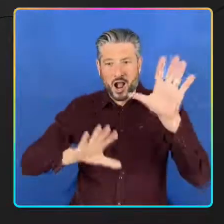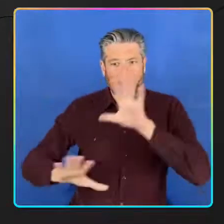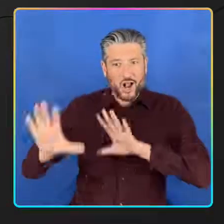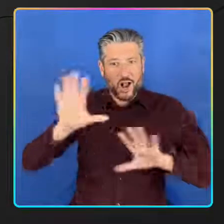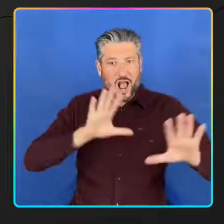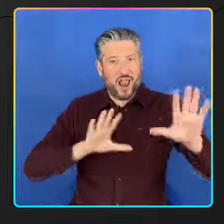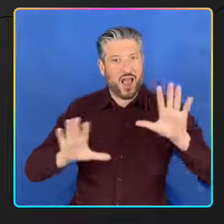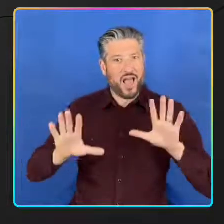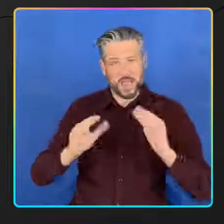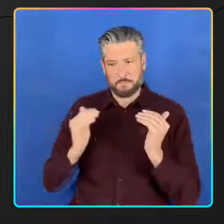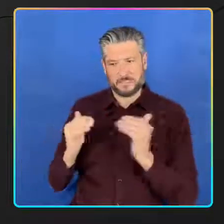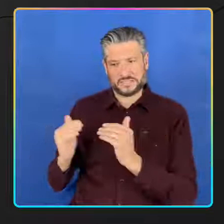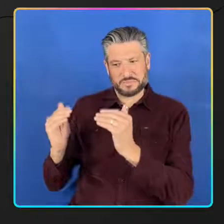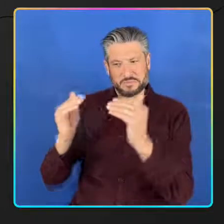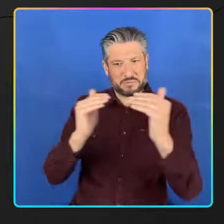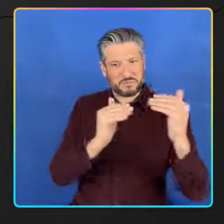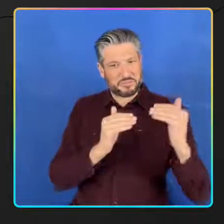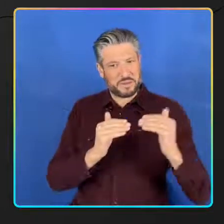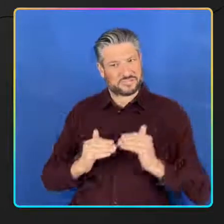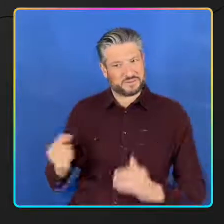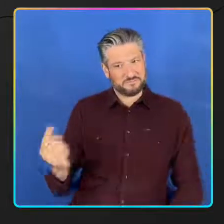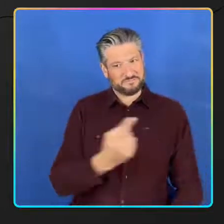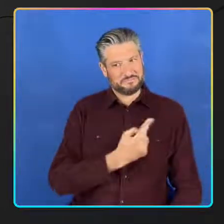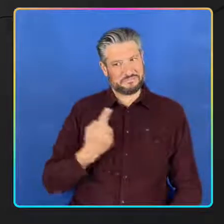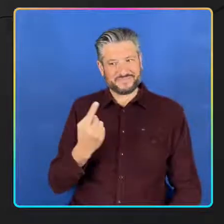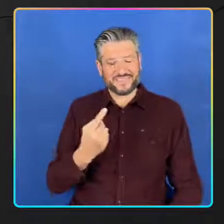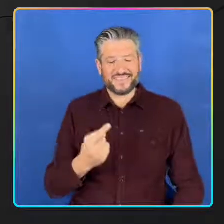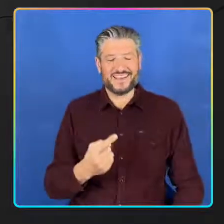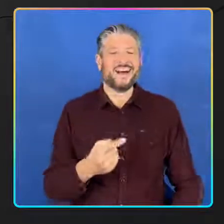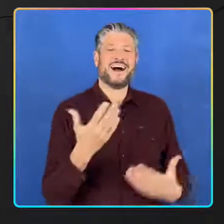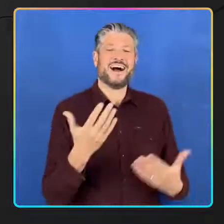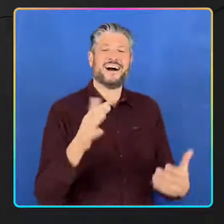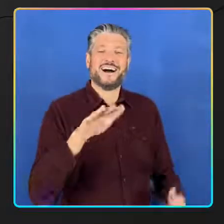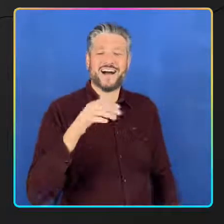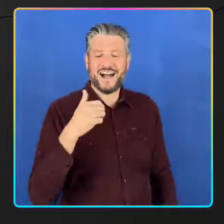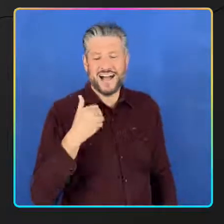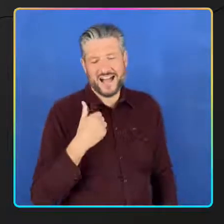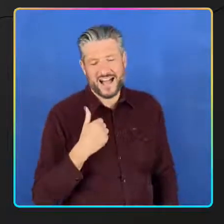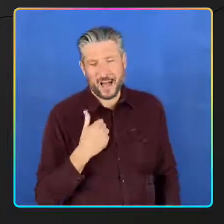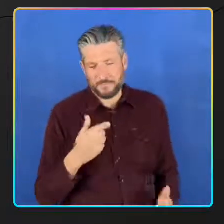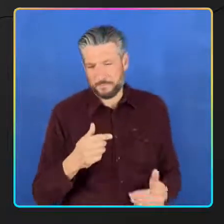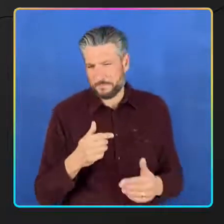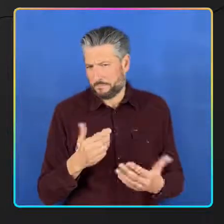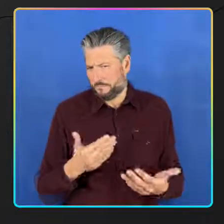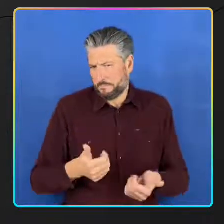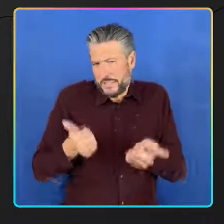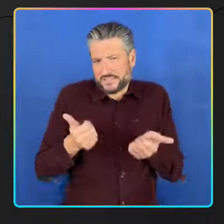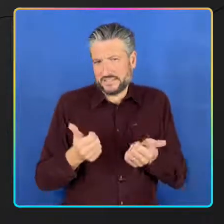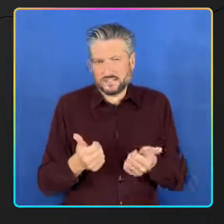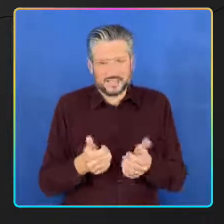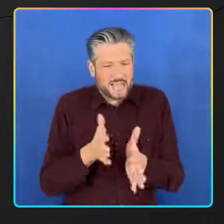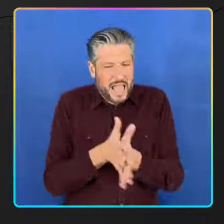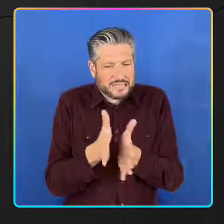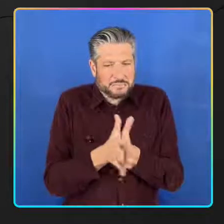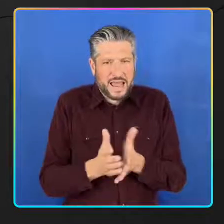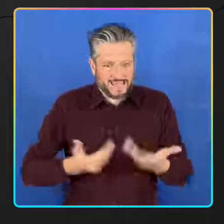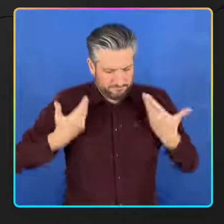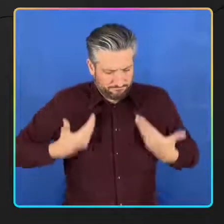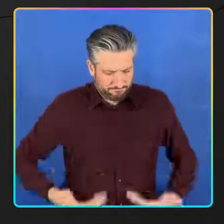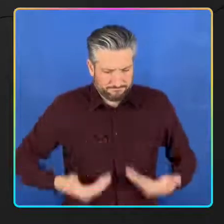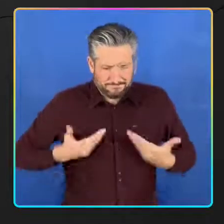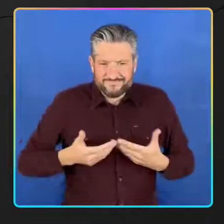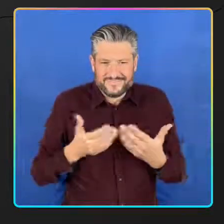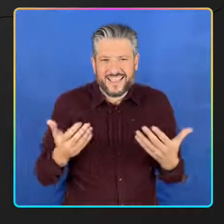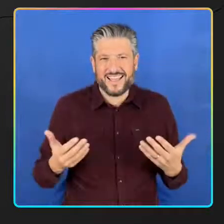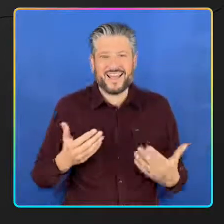didn't get to know dark. Yeah, that reminds me. I should probably describe what I look like. So I'm a white female with long